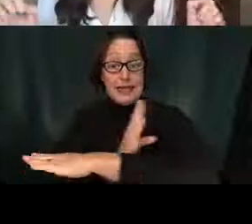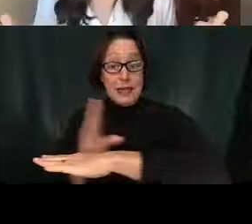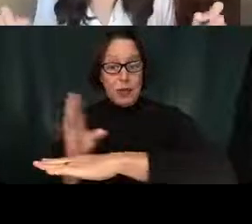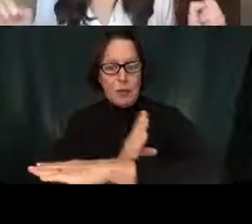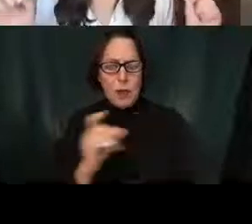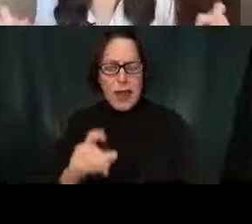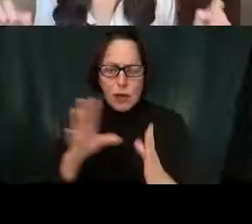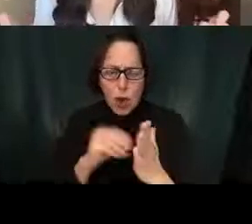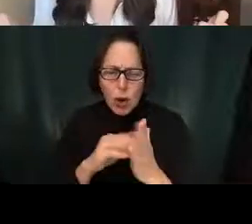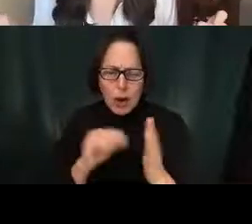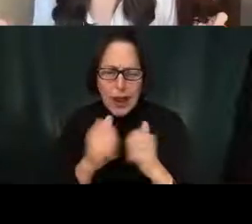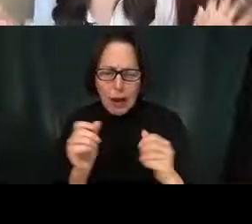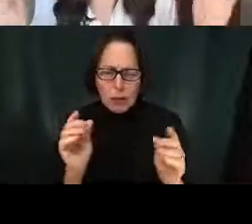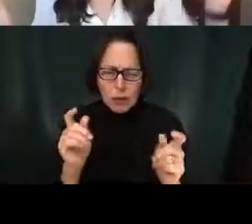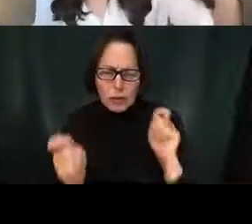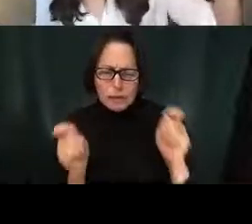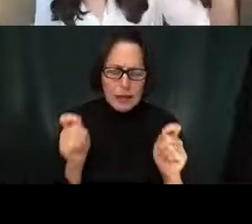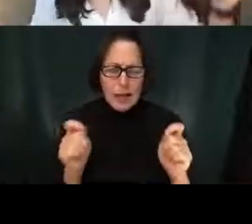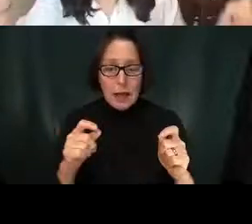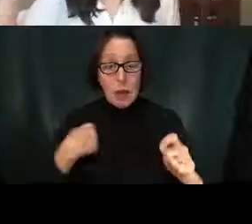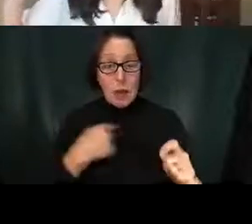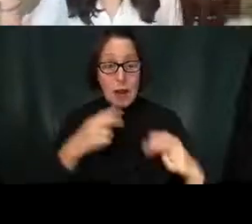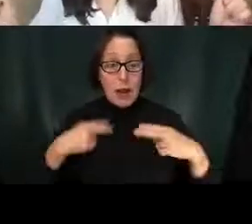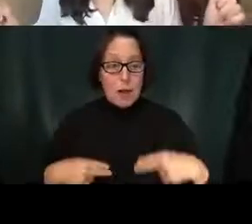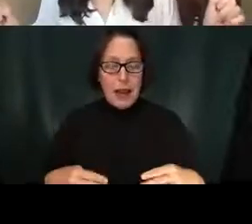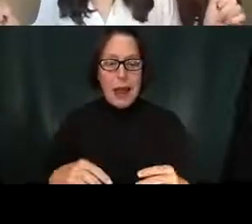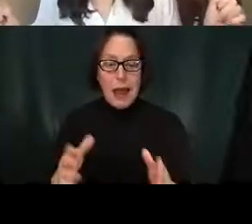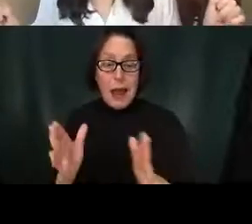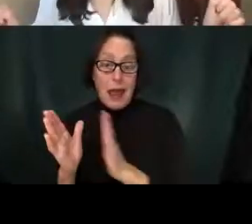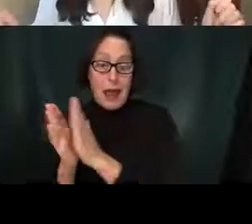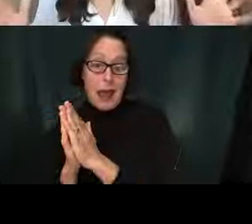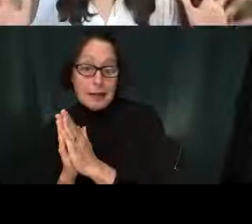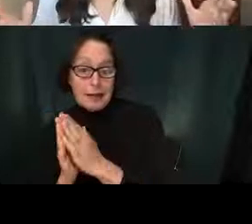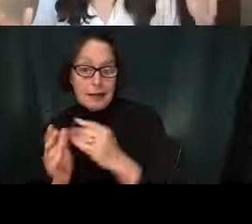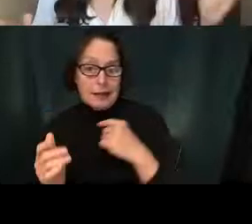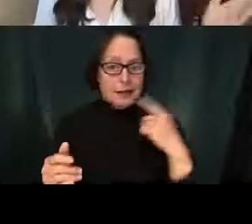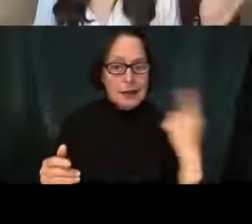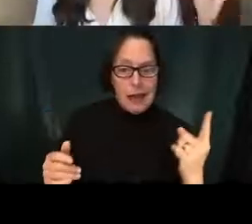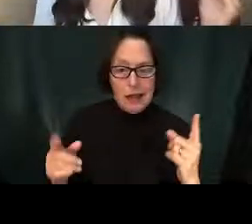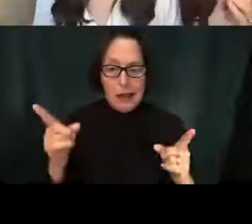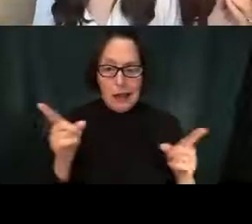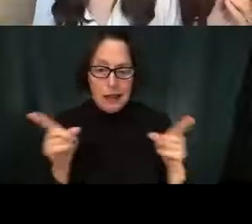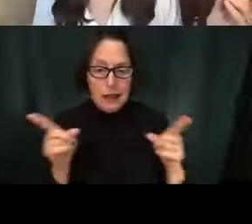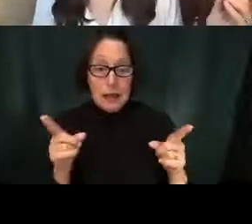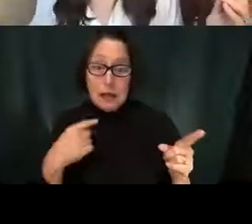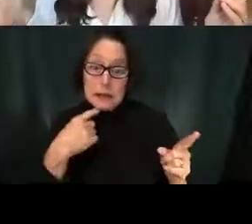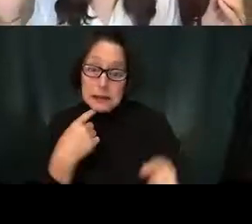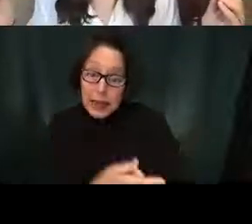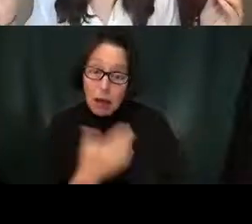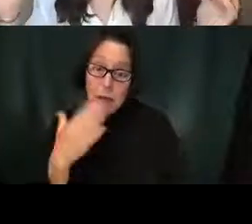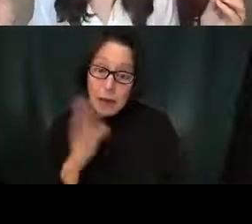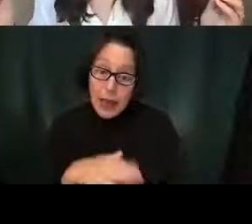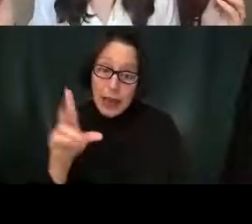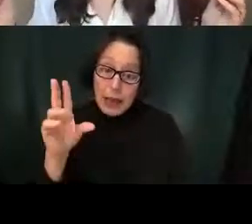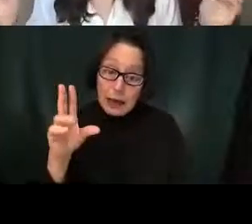learn to navigate as human beings is this asking and telling continuum. It's not that telling is bad and that